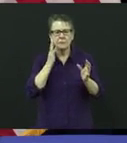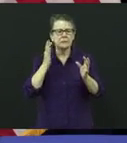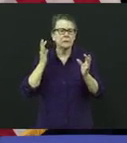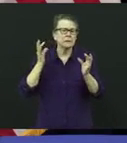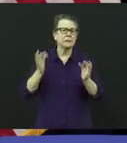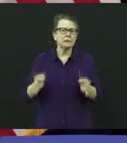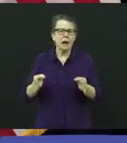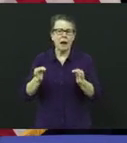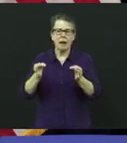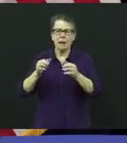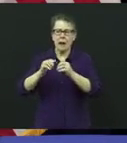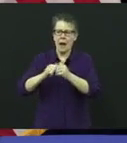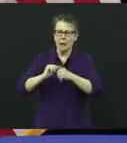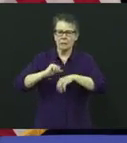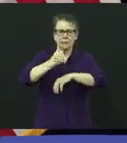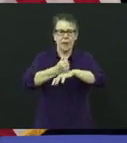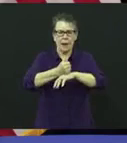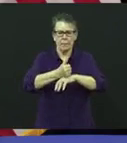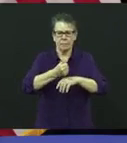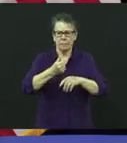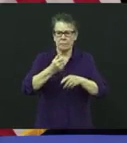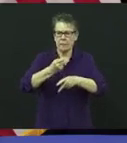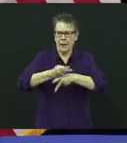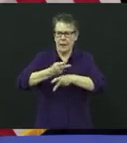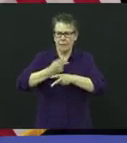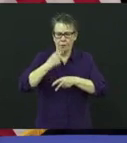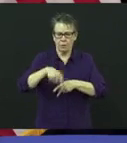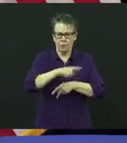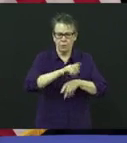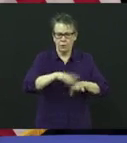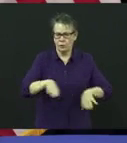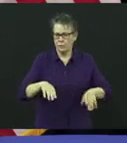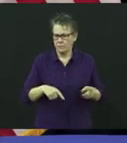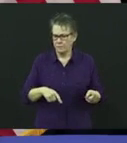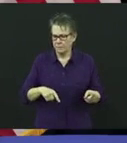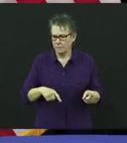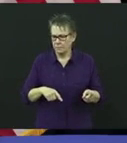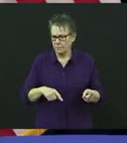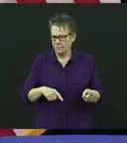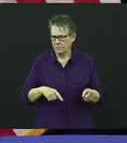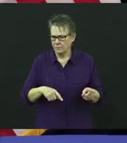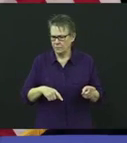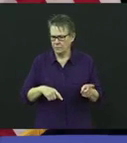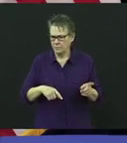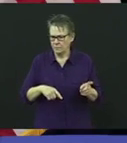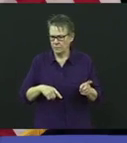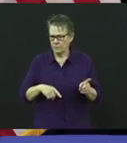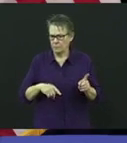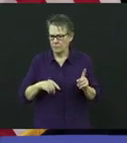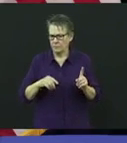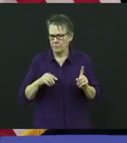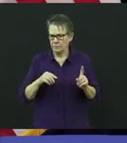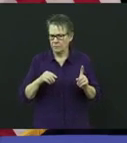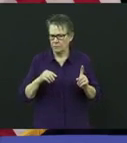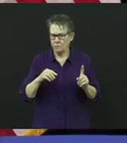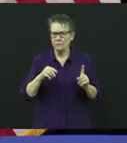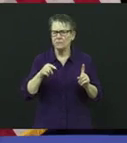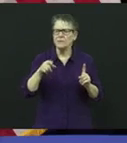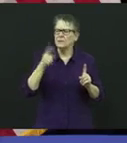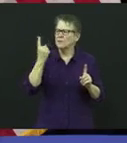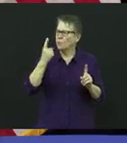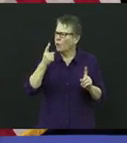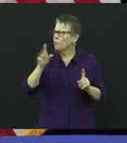state. I don't know if that's true or not. I don't know if you've heard that number. I have no basis upon which to validate that or not. But